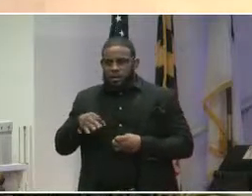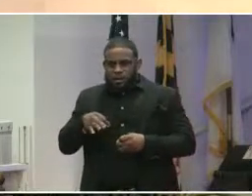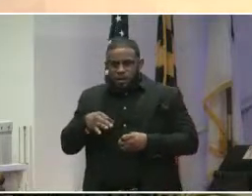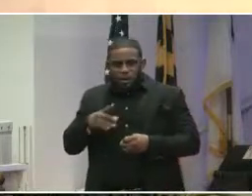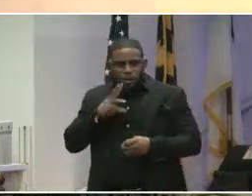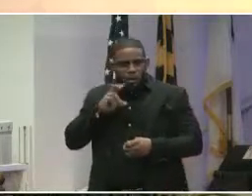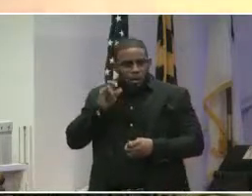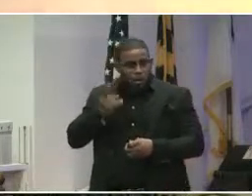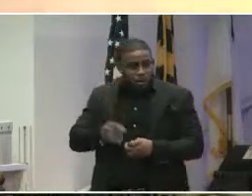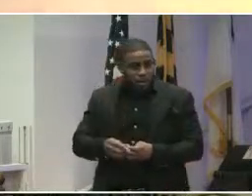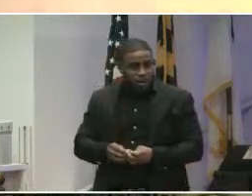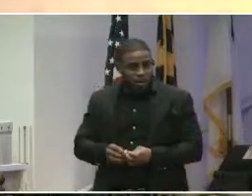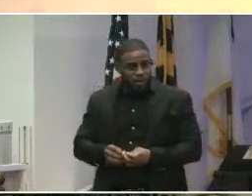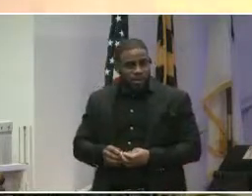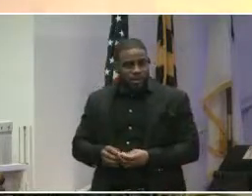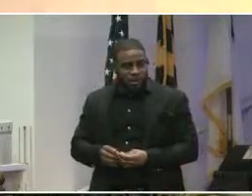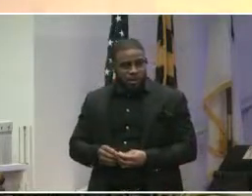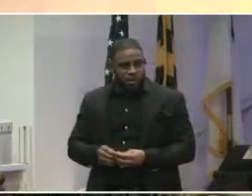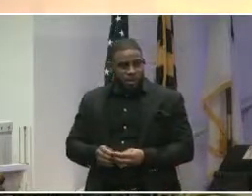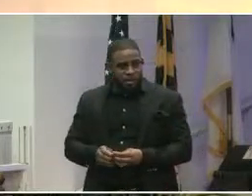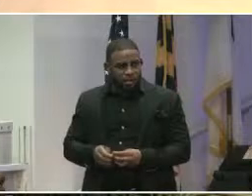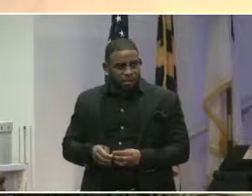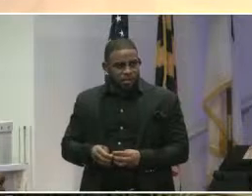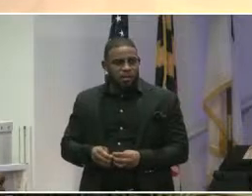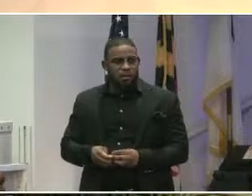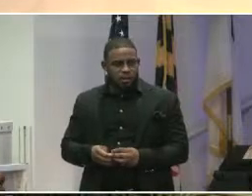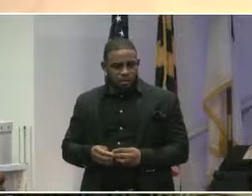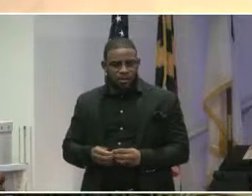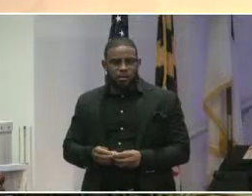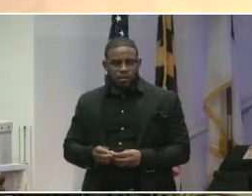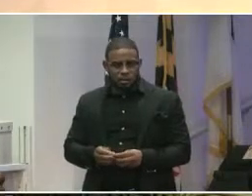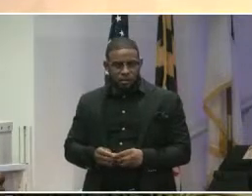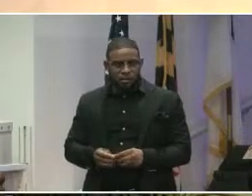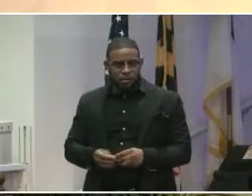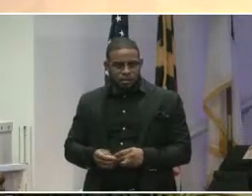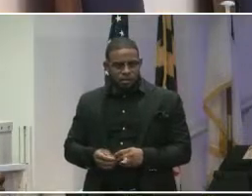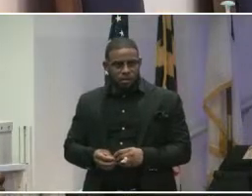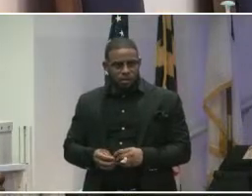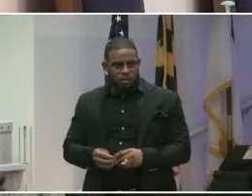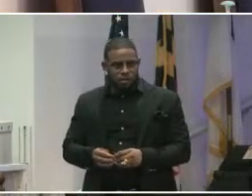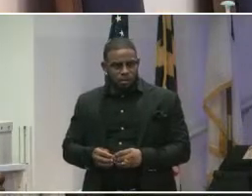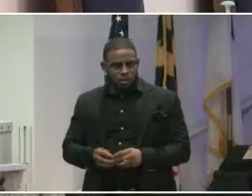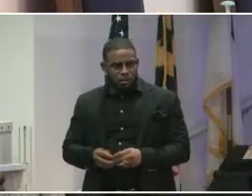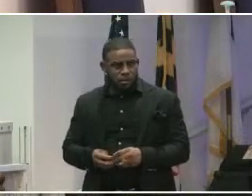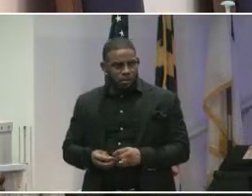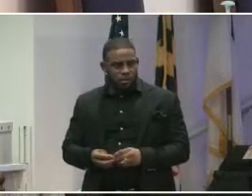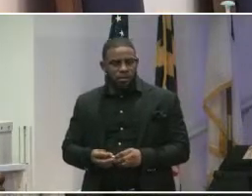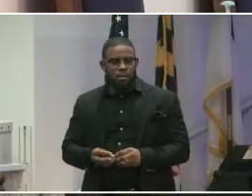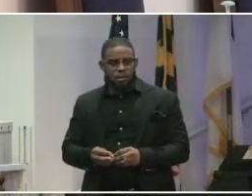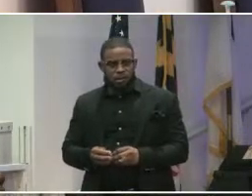when it was. They told me they just got the ashes on the forehead.